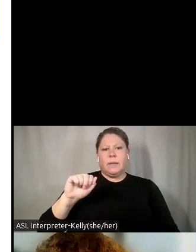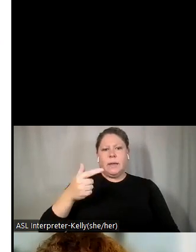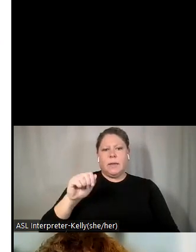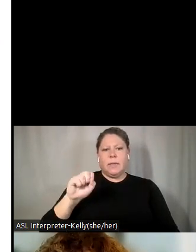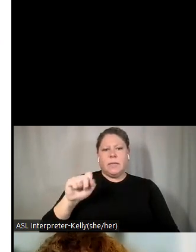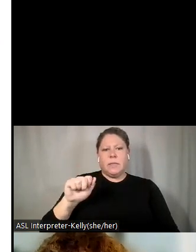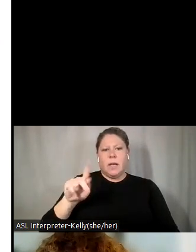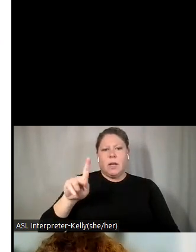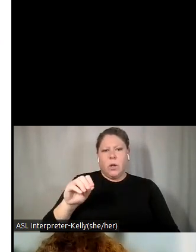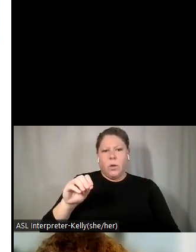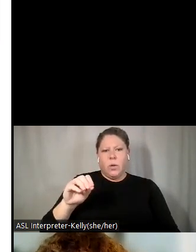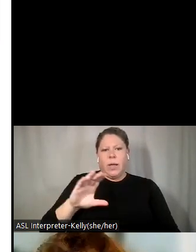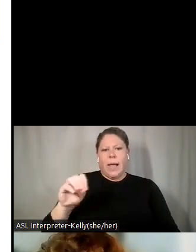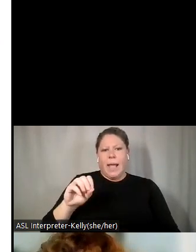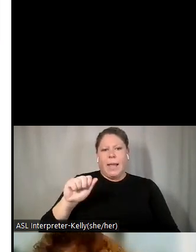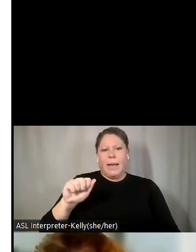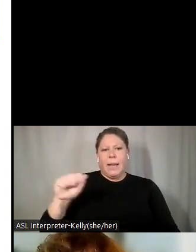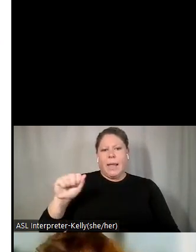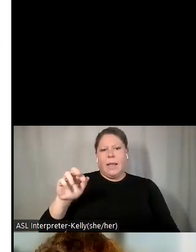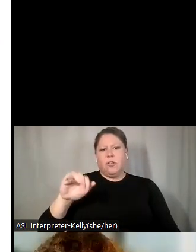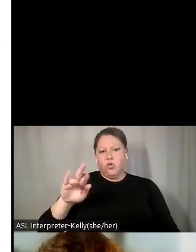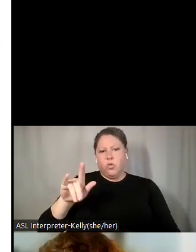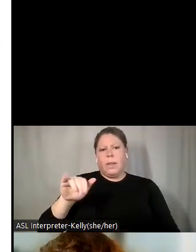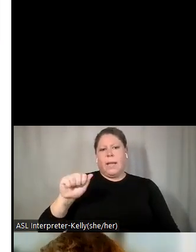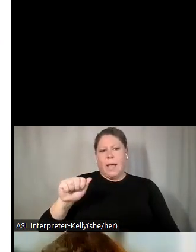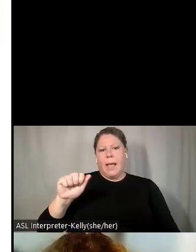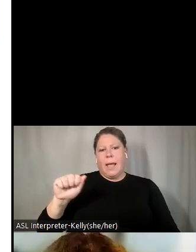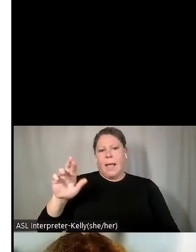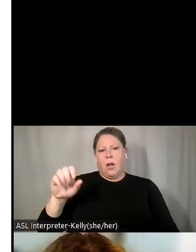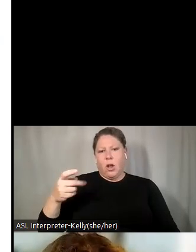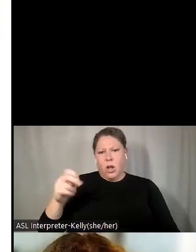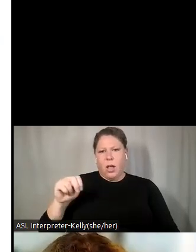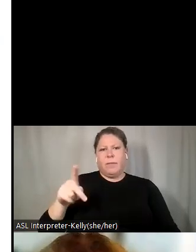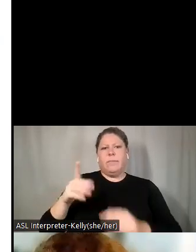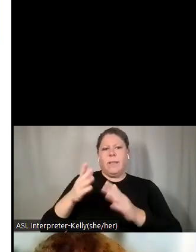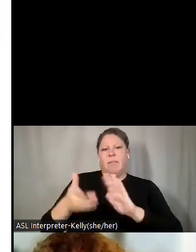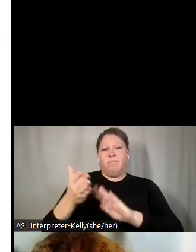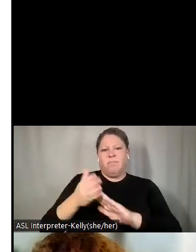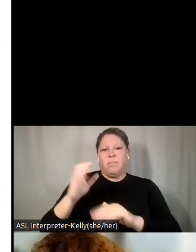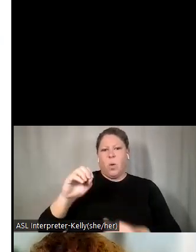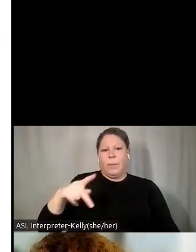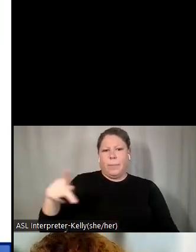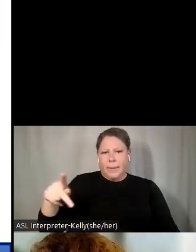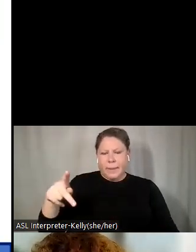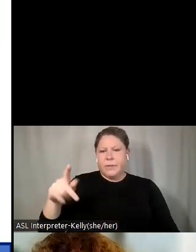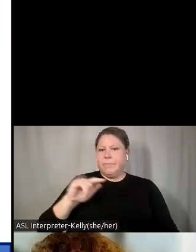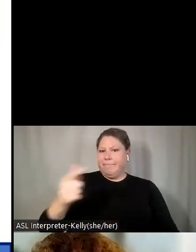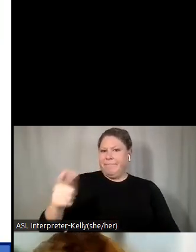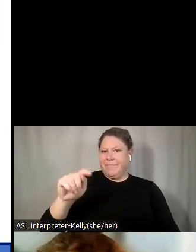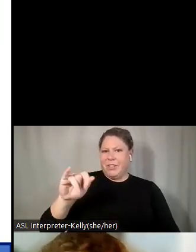and Christina Rivero, who's over HRD. Without them, we wouldn't be getting any of this done. So with that, I will hand it back to you, Talia.